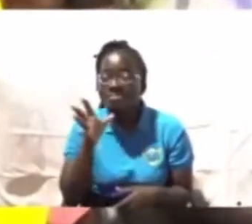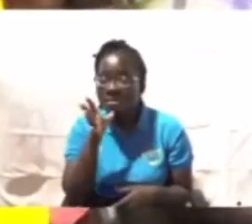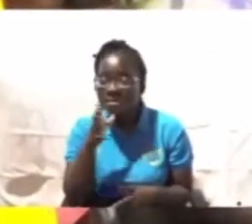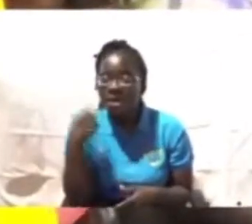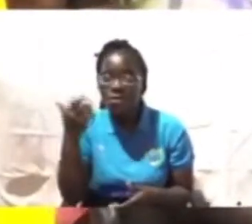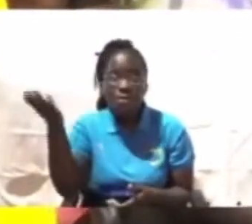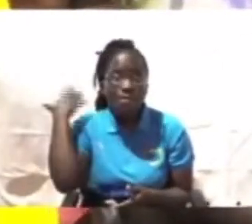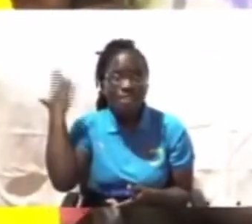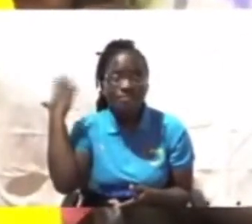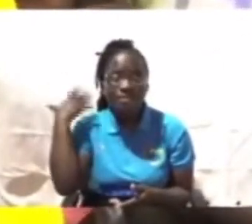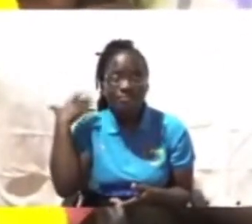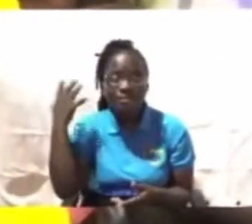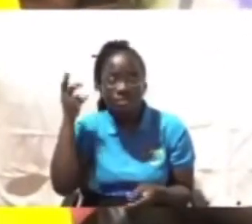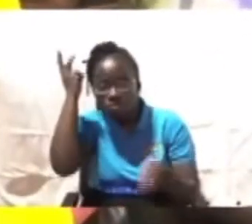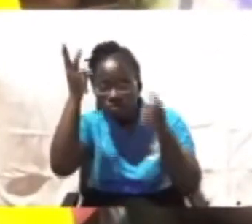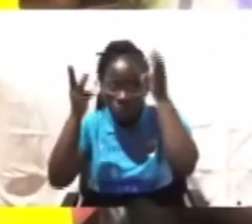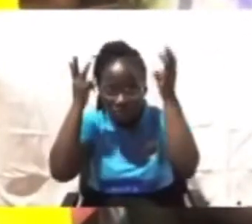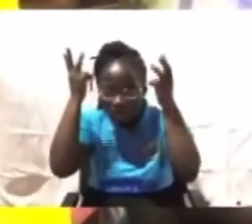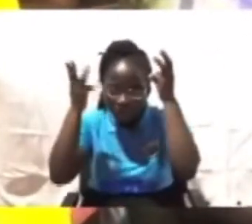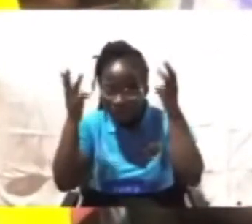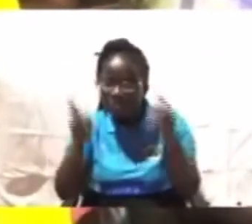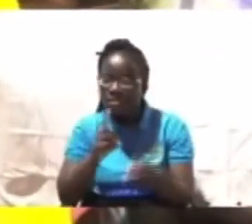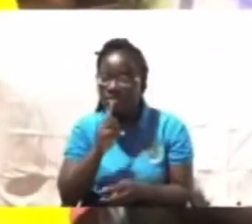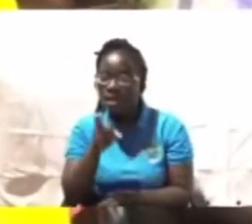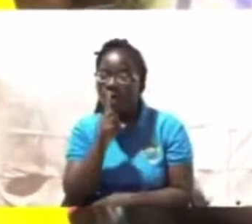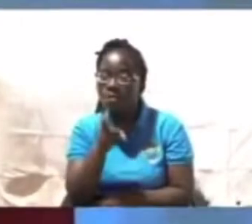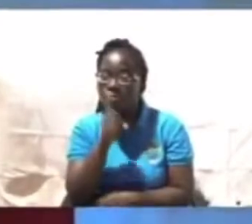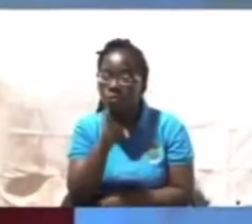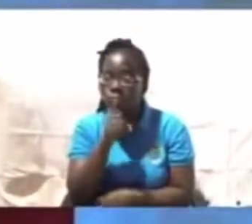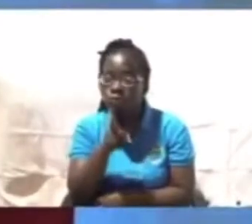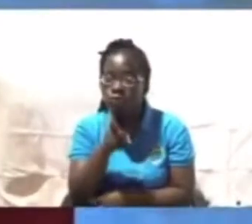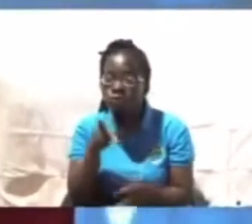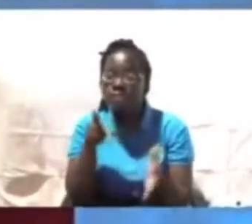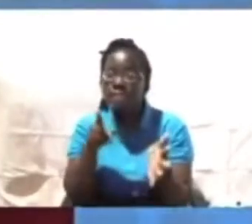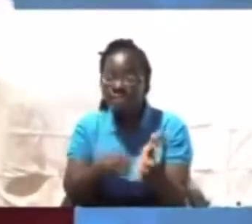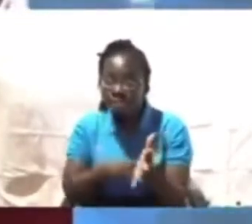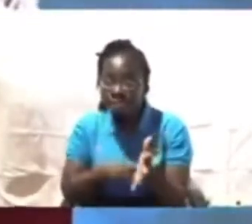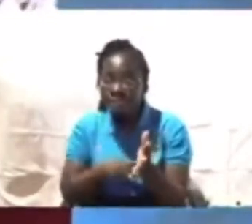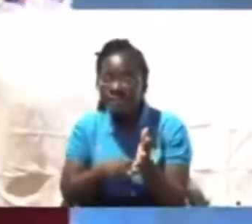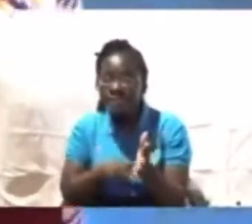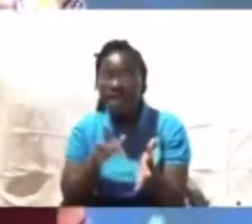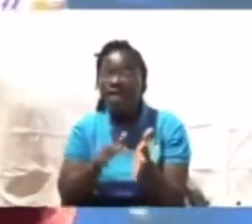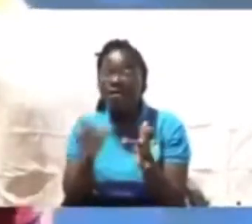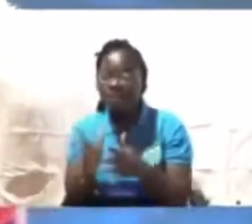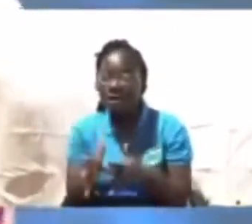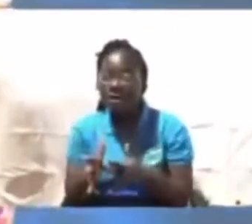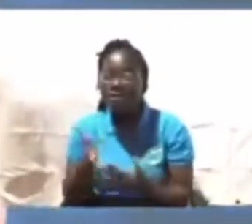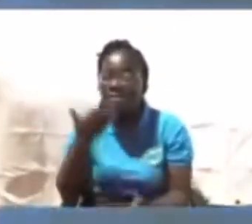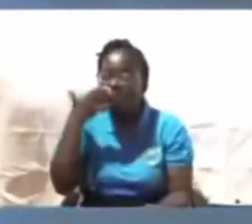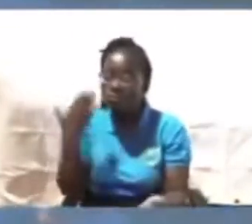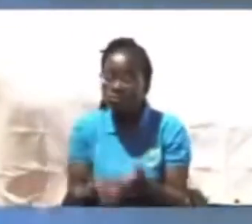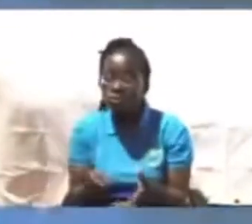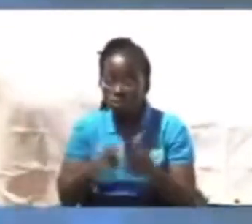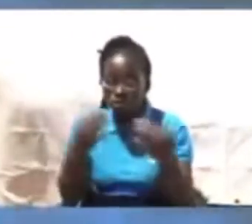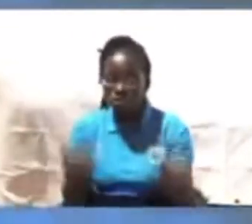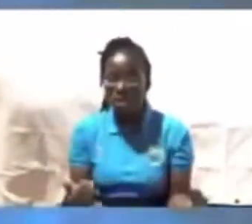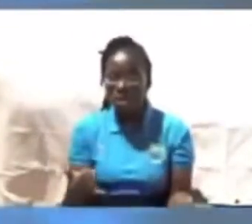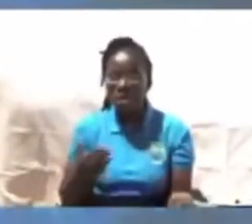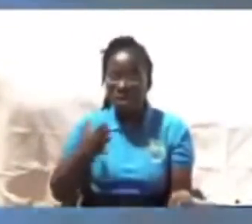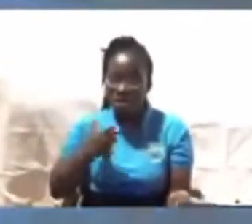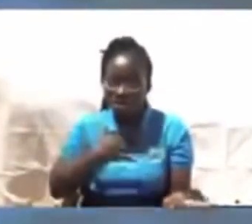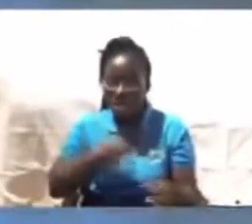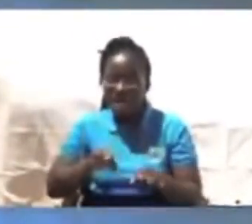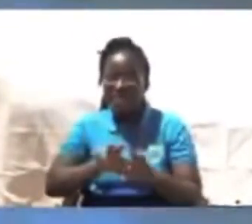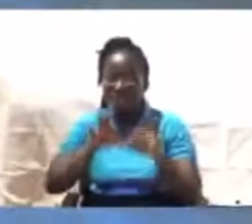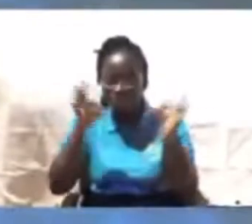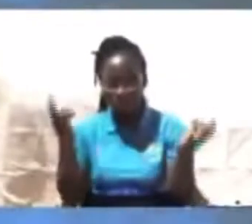And on the city in Muhammad, I'm a Christo. And then Michie, Yen Naya, a Christo for. I was